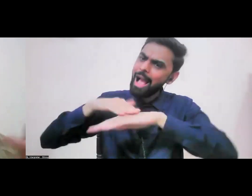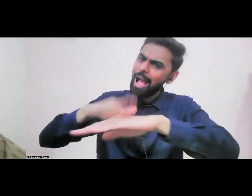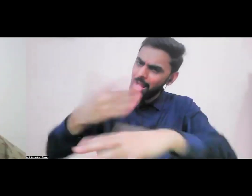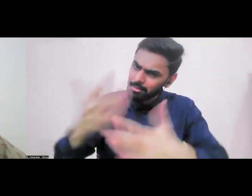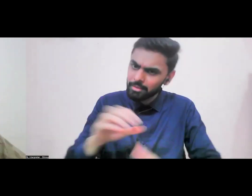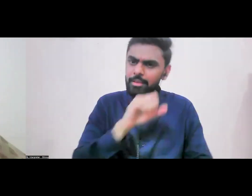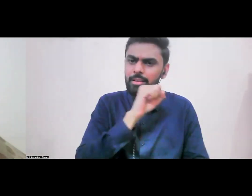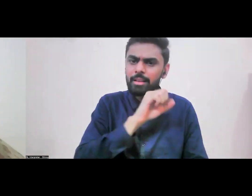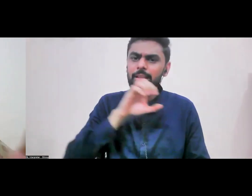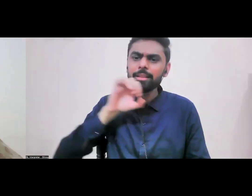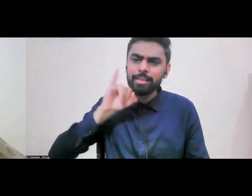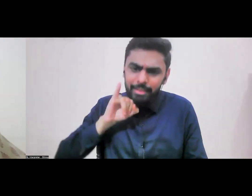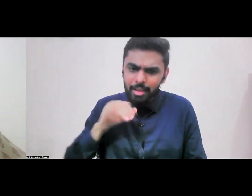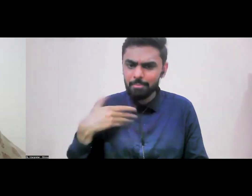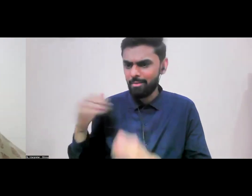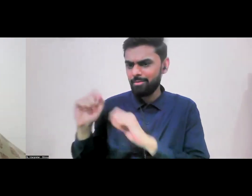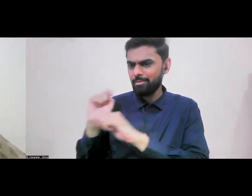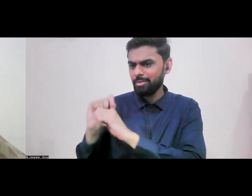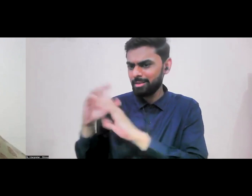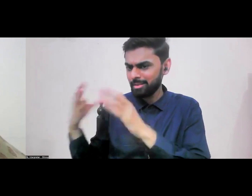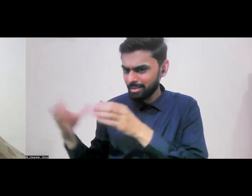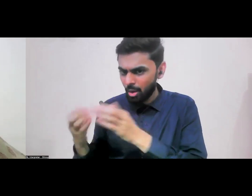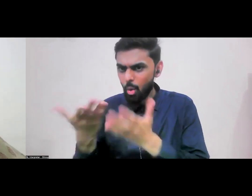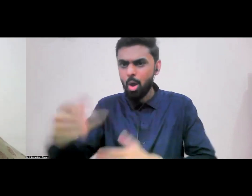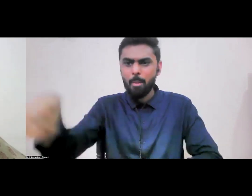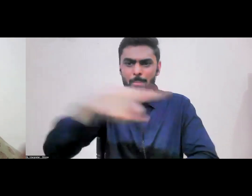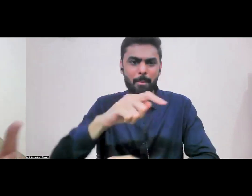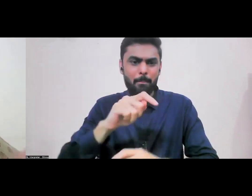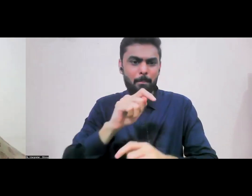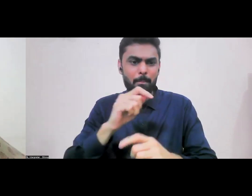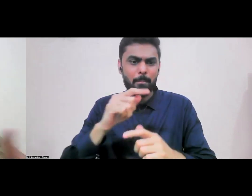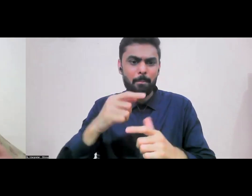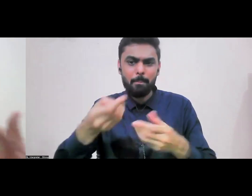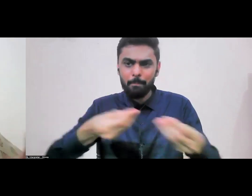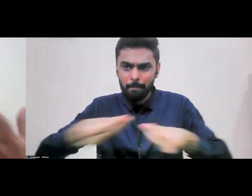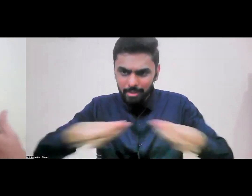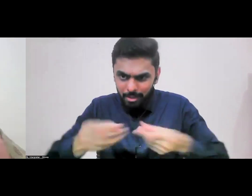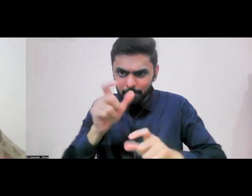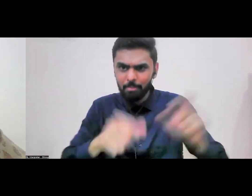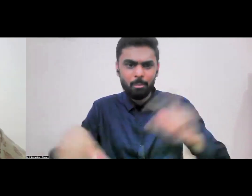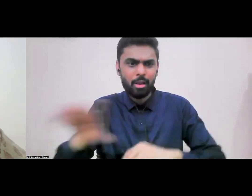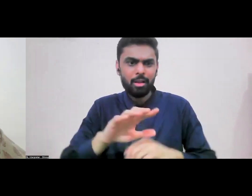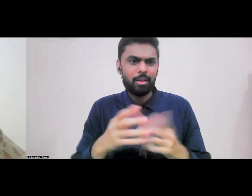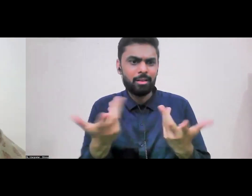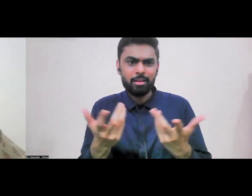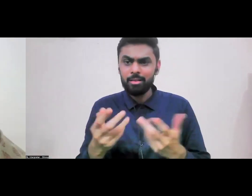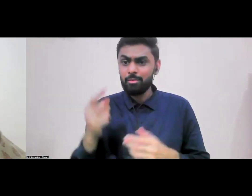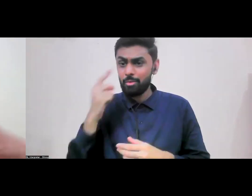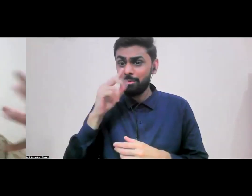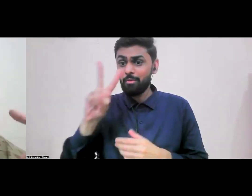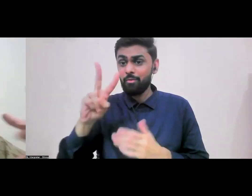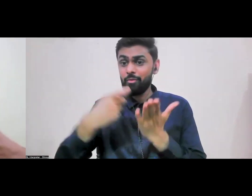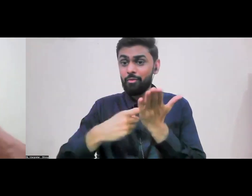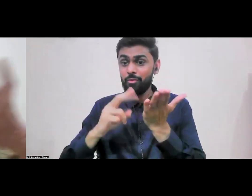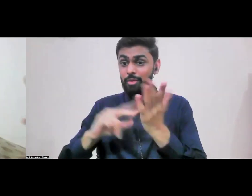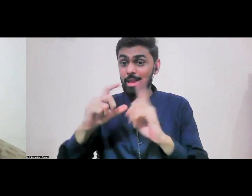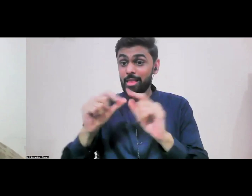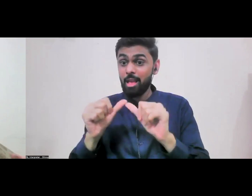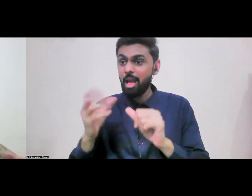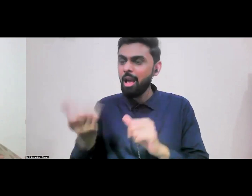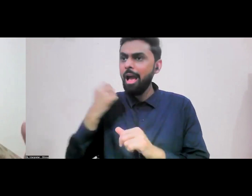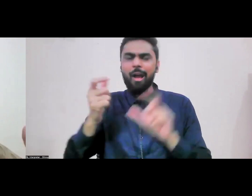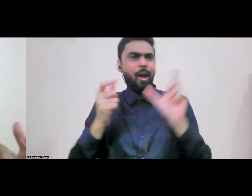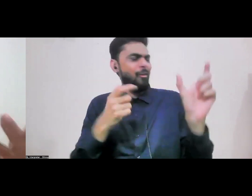India colleagues, the entrepreneurs who are there on the call. People like Brinda have told that she has worked on systems change before, but overall,